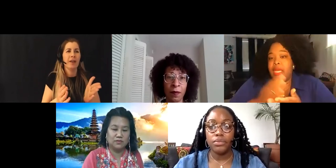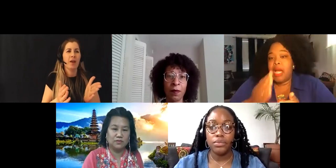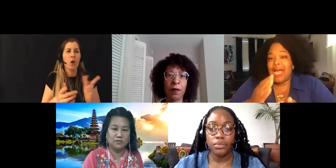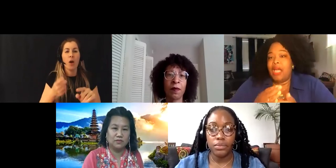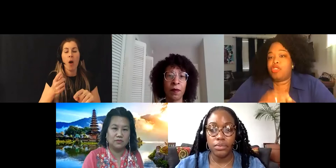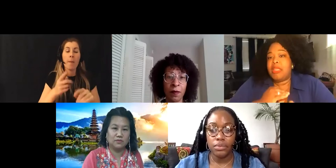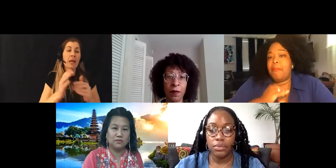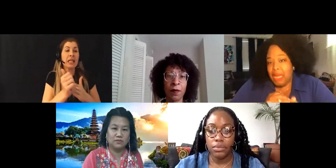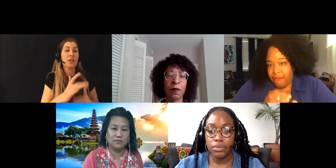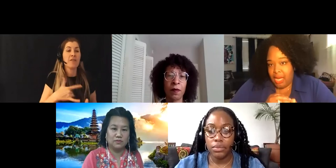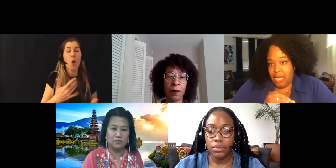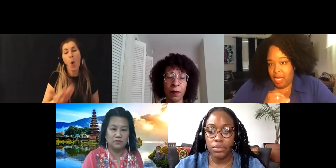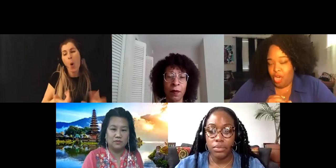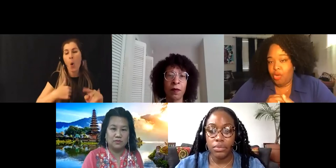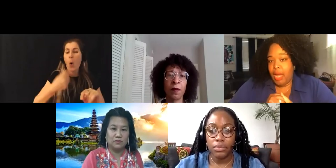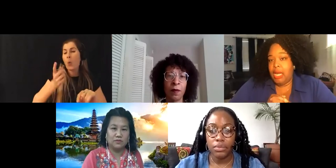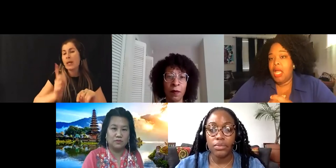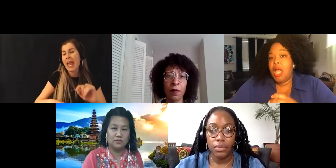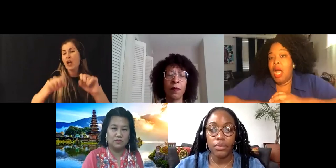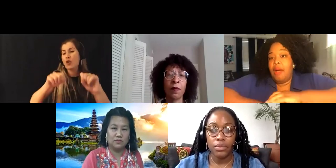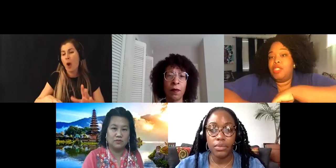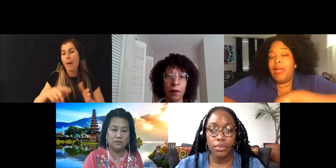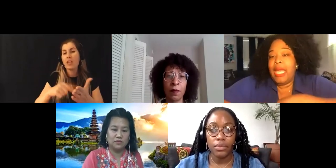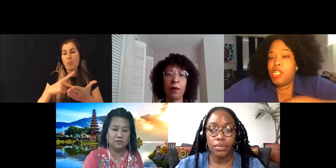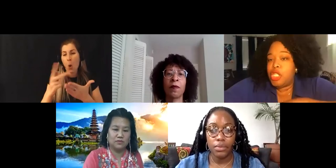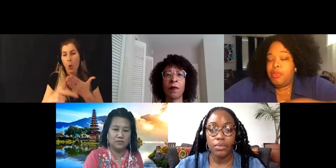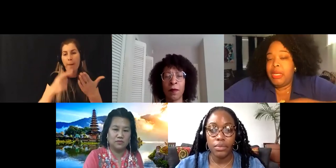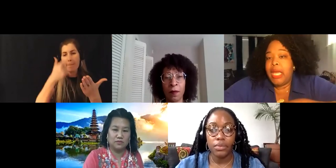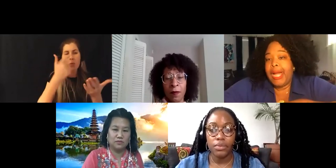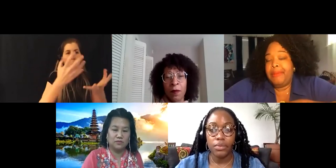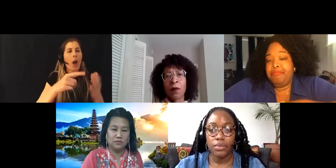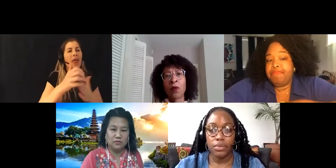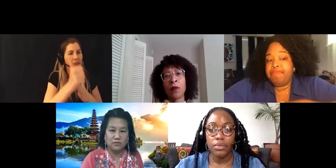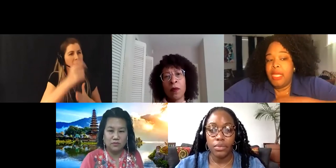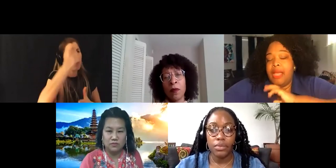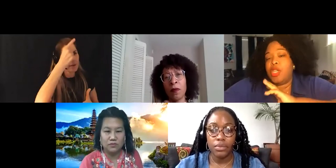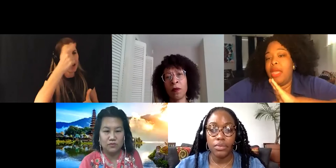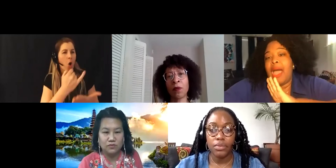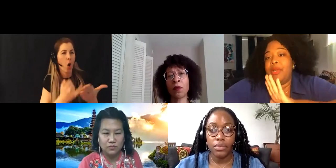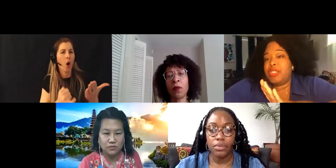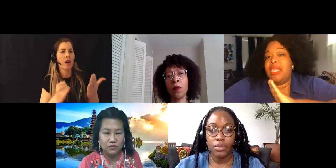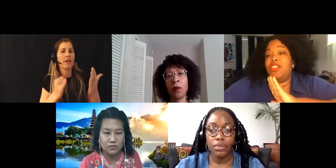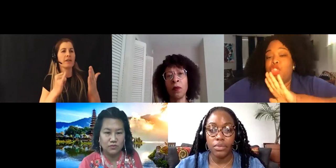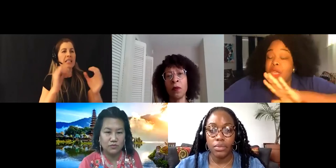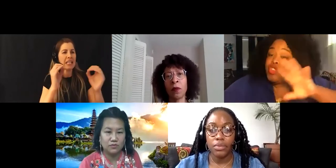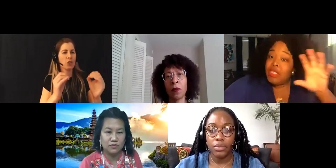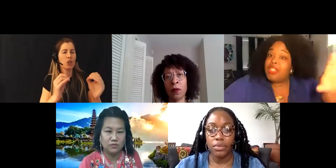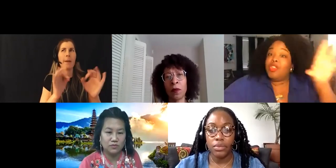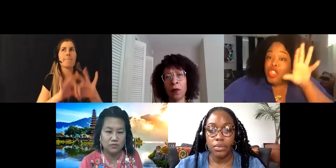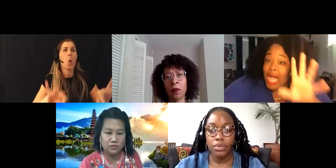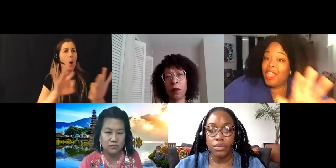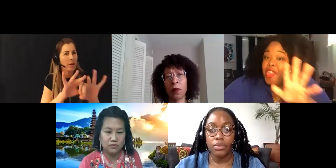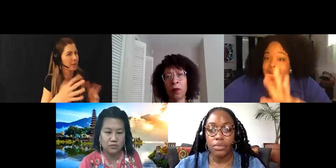program because I understand the benefit here, right? So it can't just be, and so I would just say,